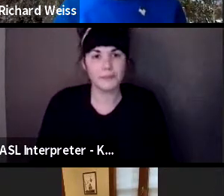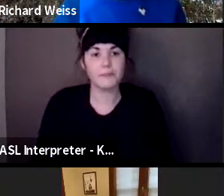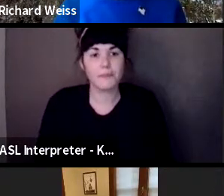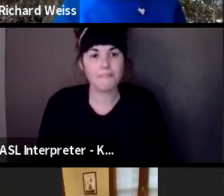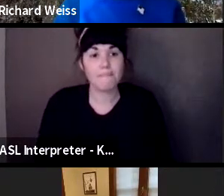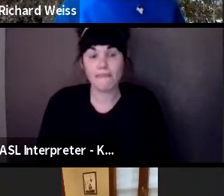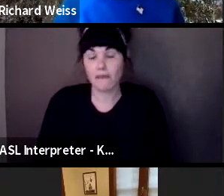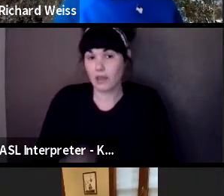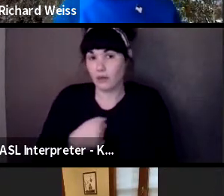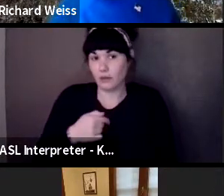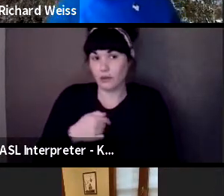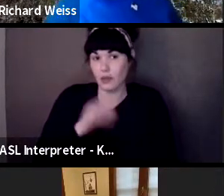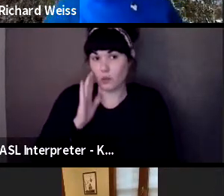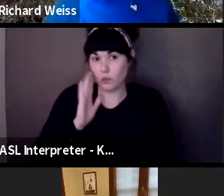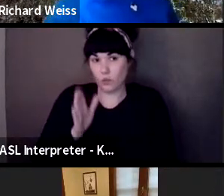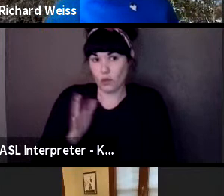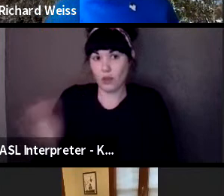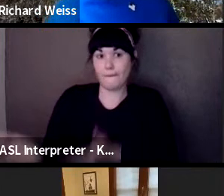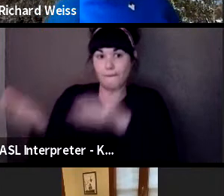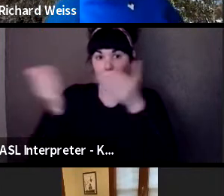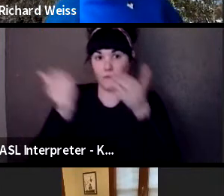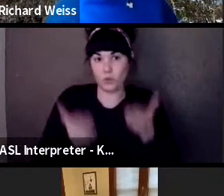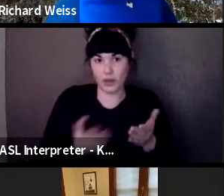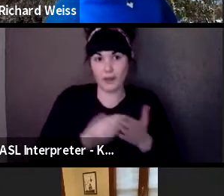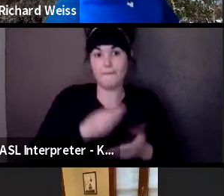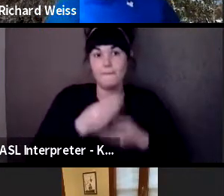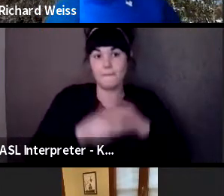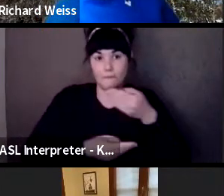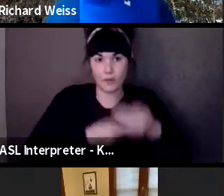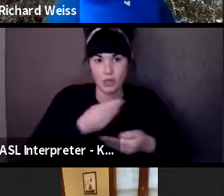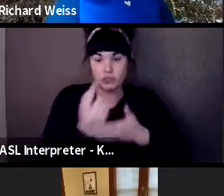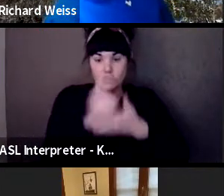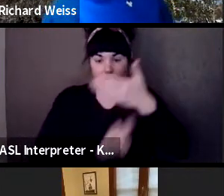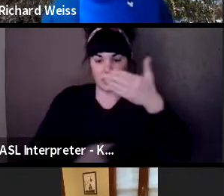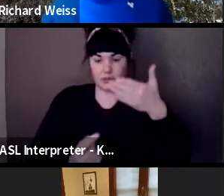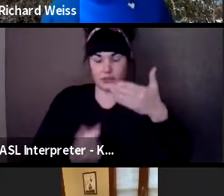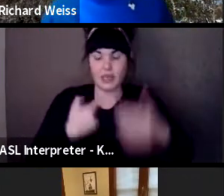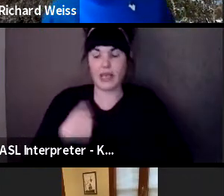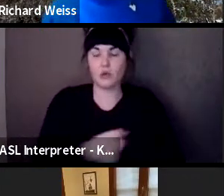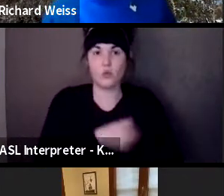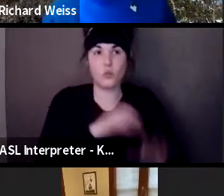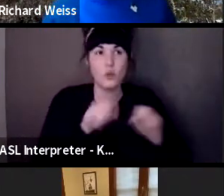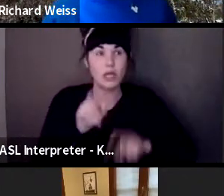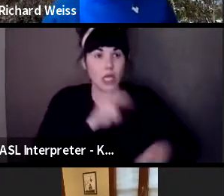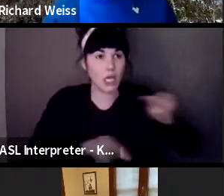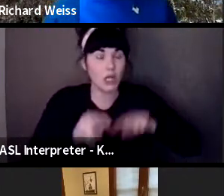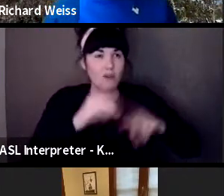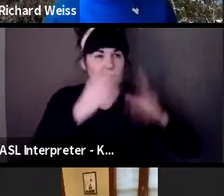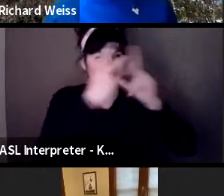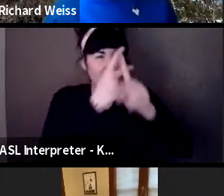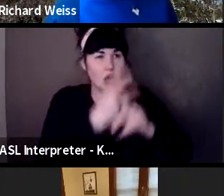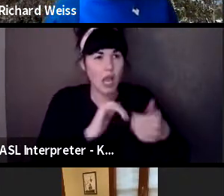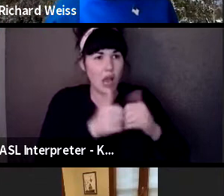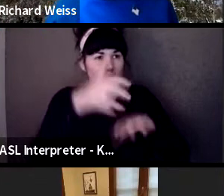And I will bring back a budget and we'll look for ways that we can build this into the budget then.